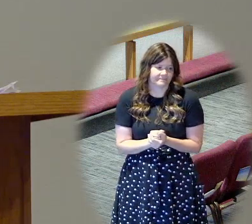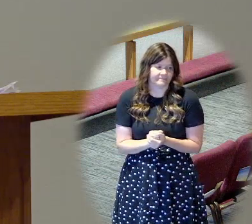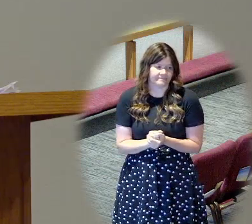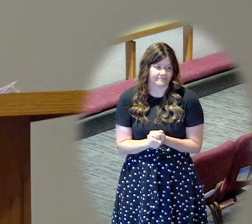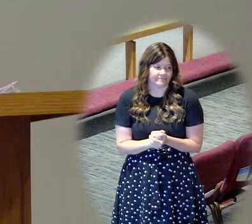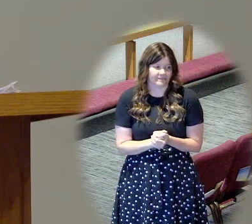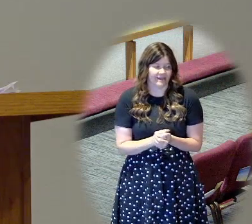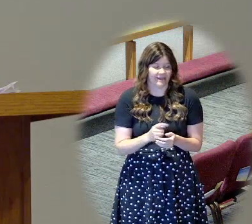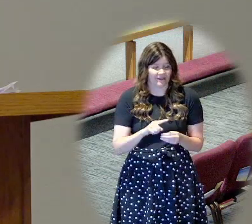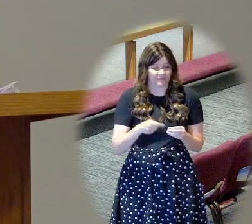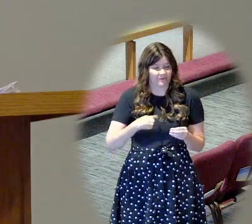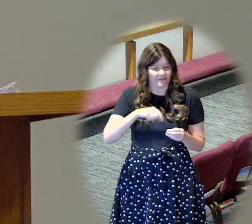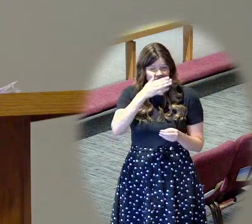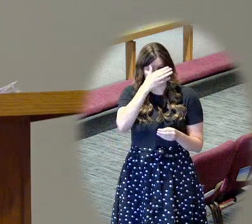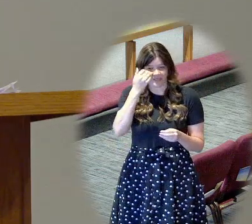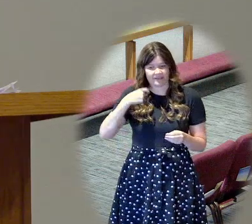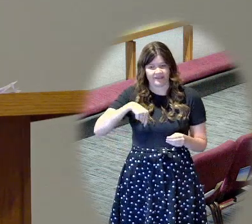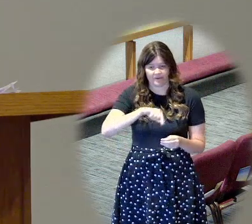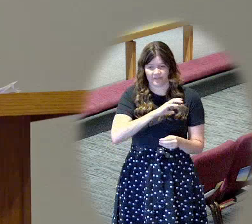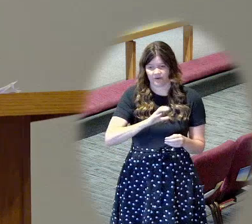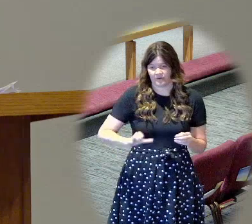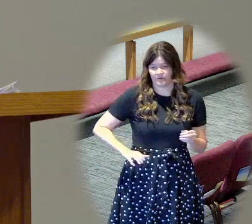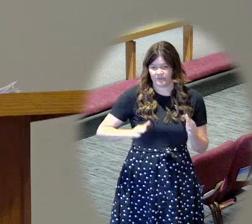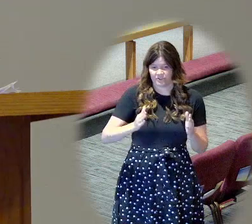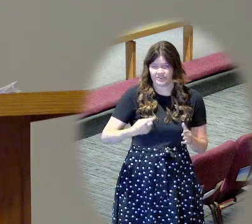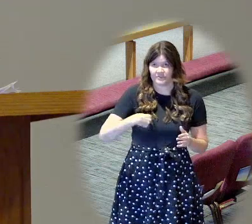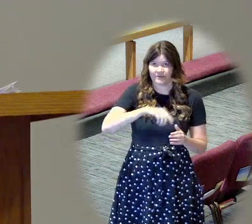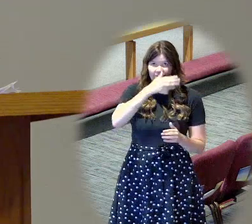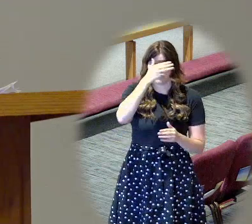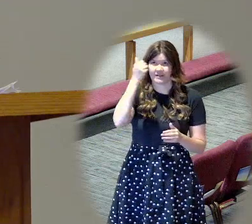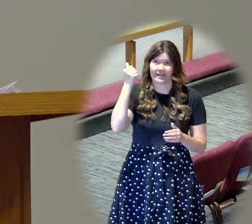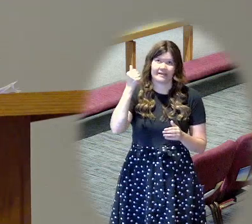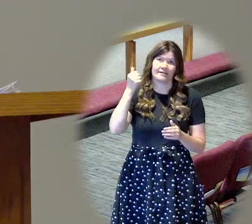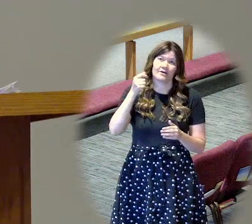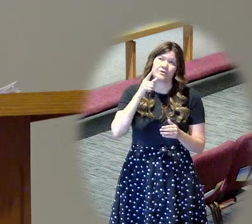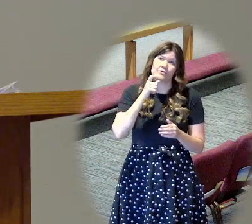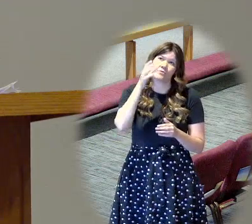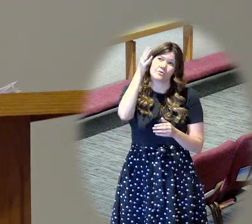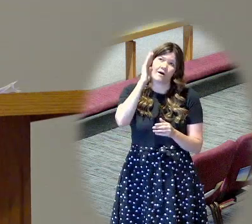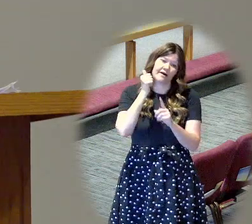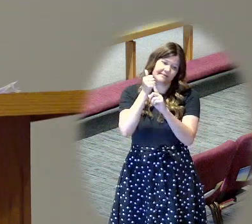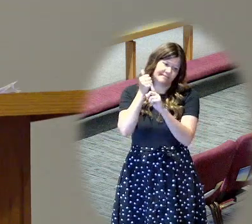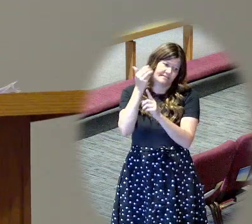And when we forget who we are as Christians, we forget who God is, and we become guilty of